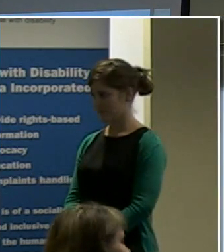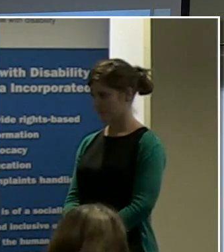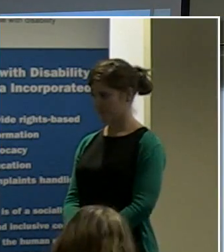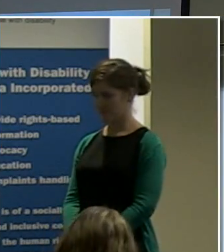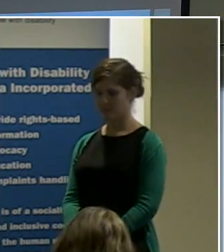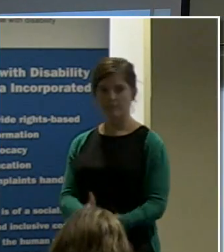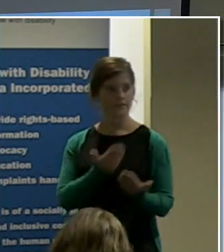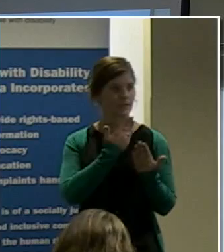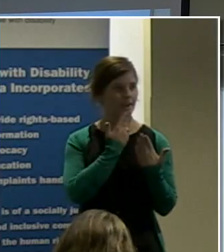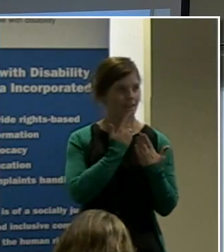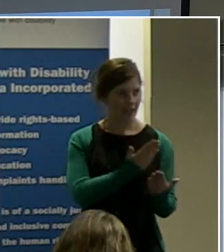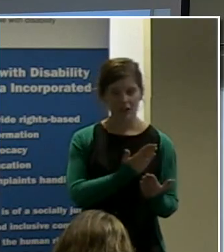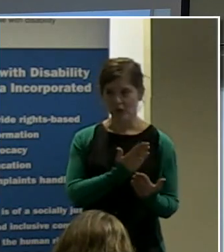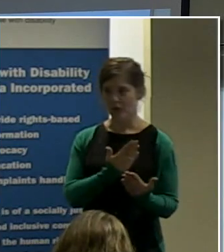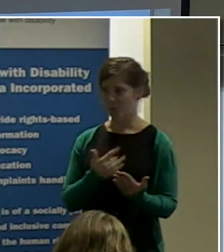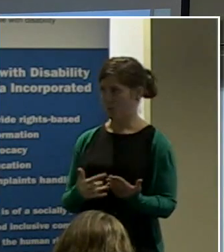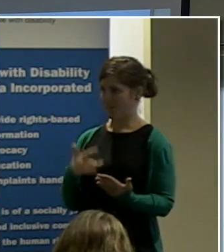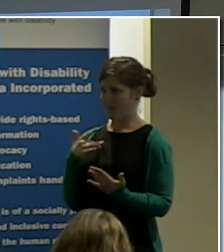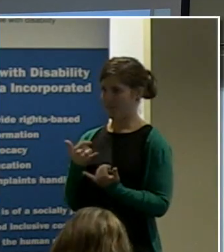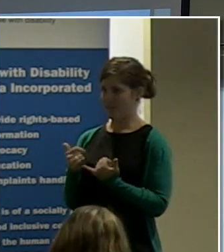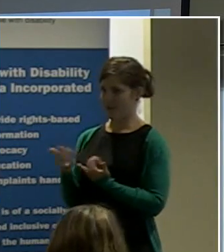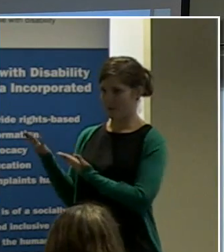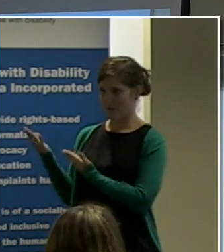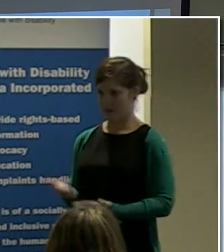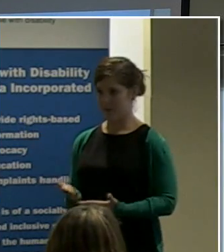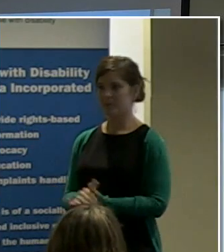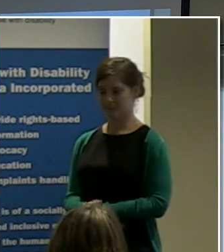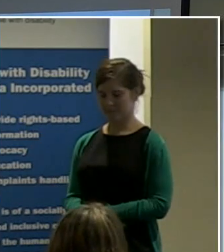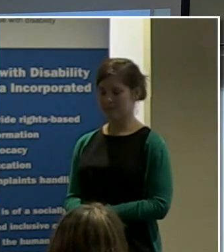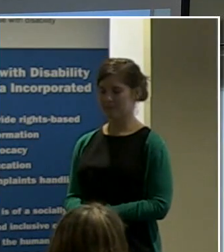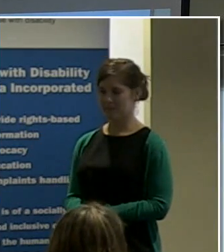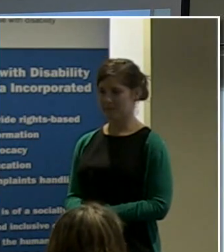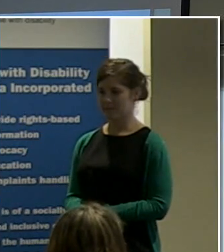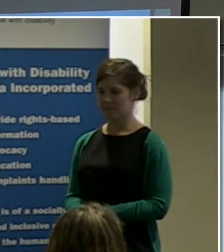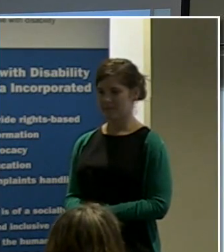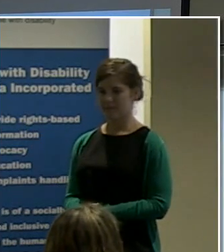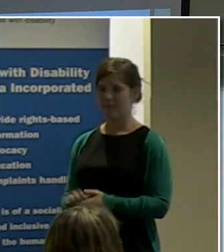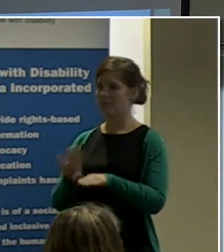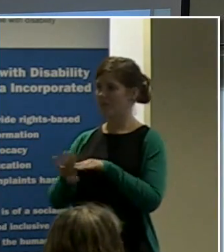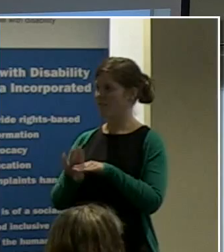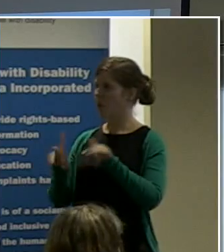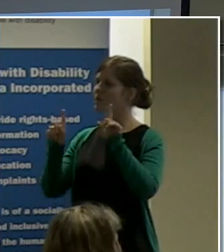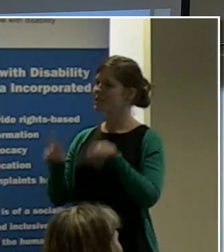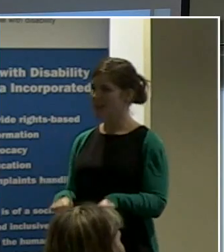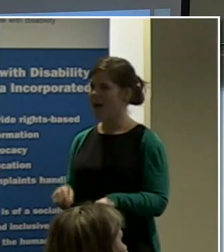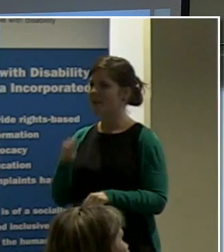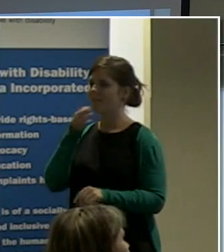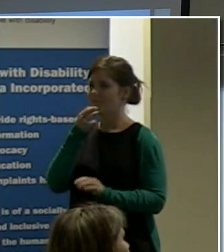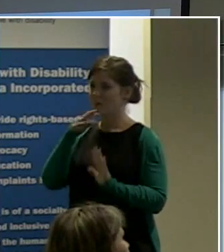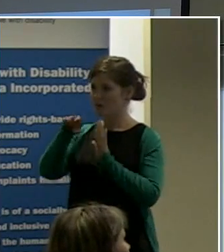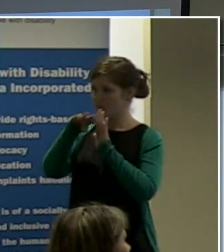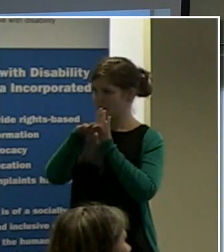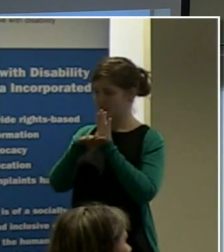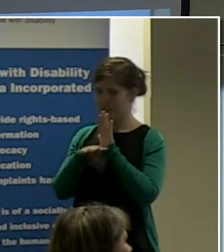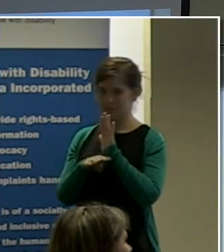Thanks, Uncle Alan. We feel very, very welcome and we appreciate that. Before getting underway, we've got some housekeeping